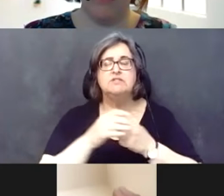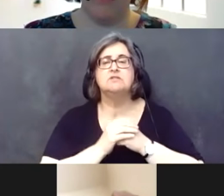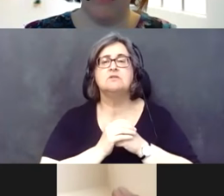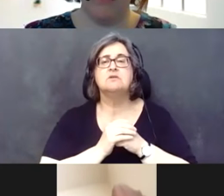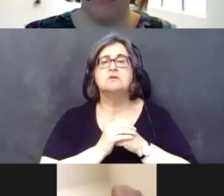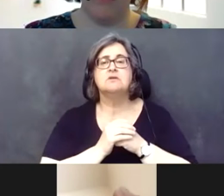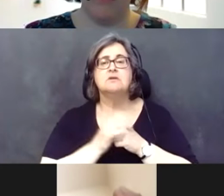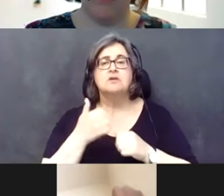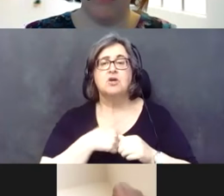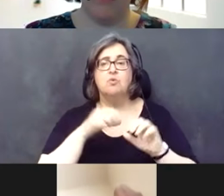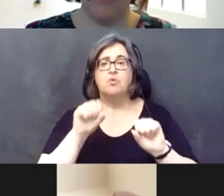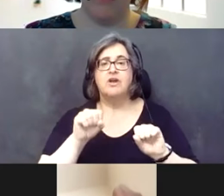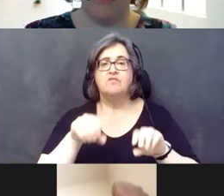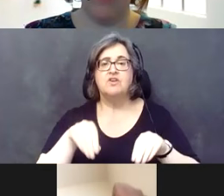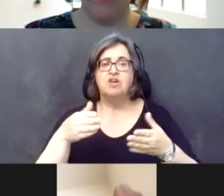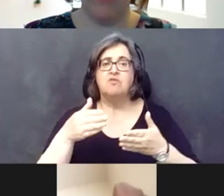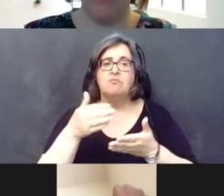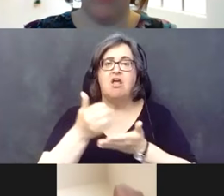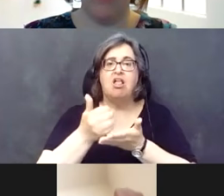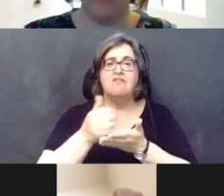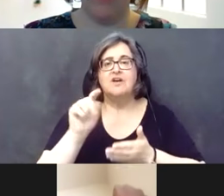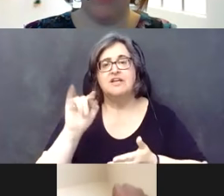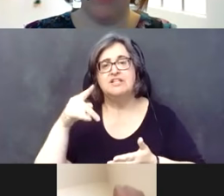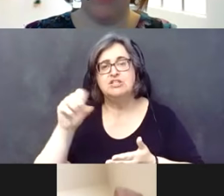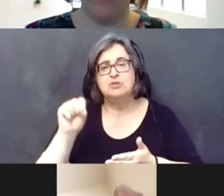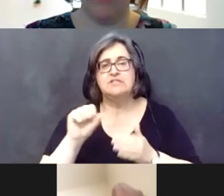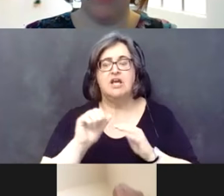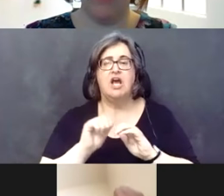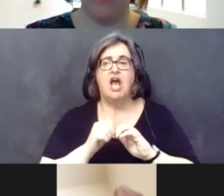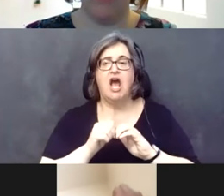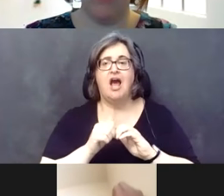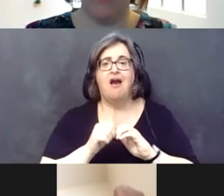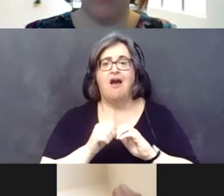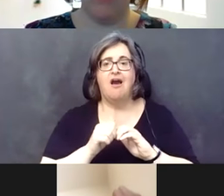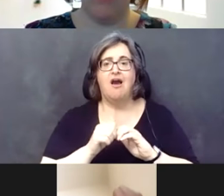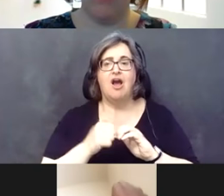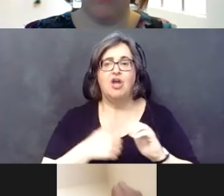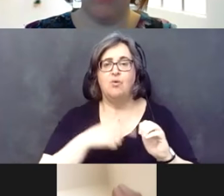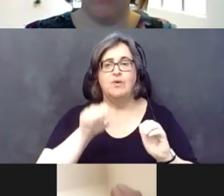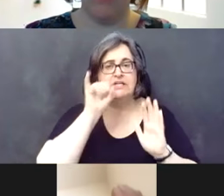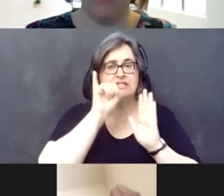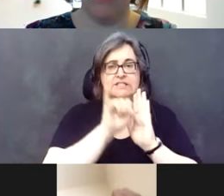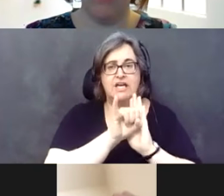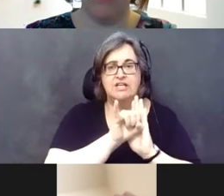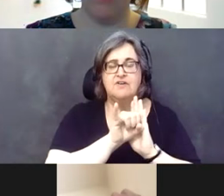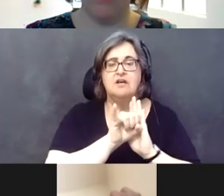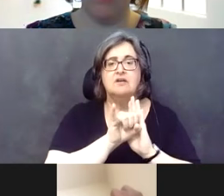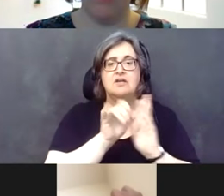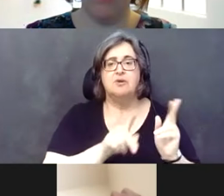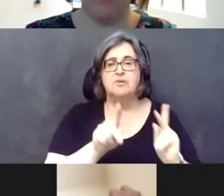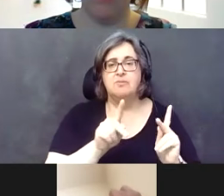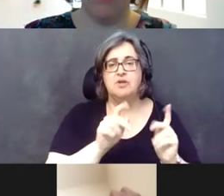were able to give them helpful tips about how maybe to identify people